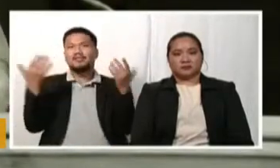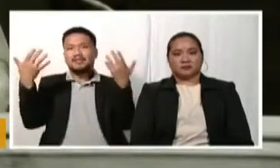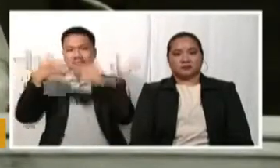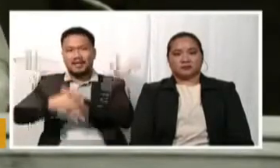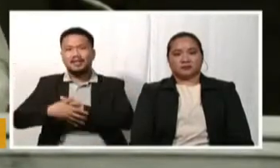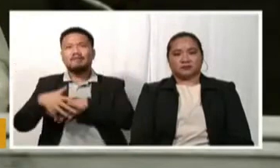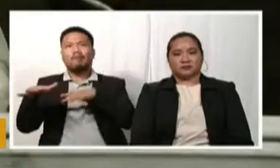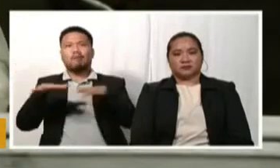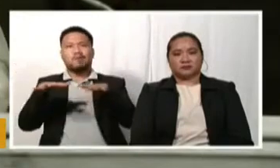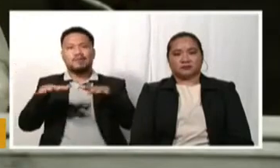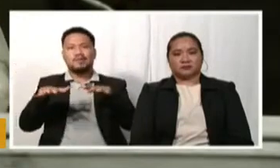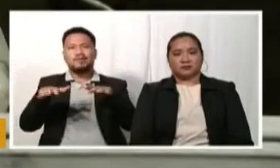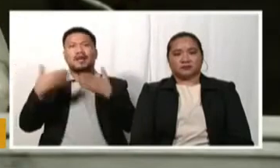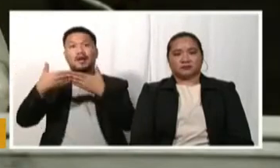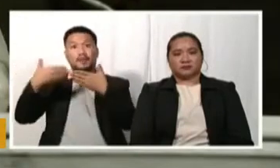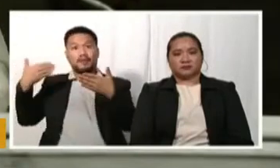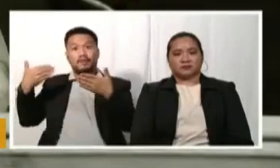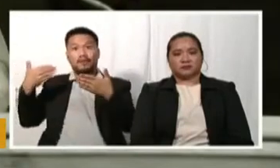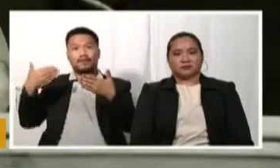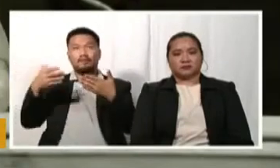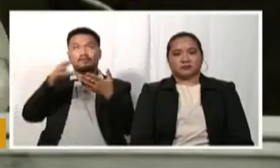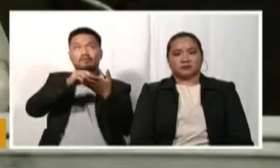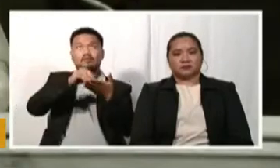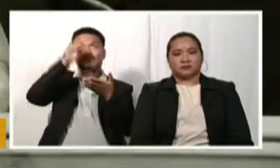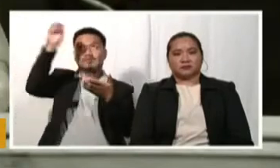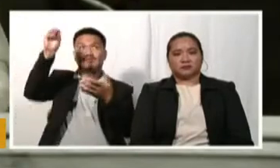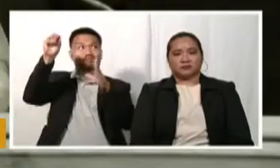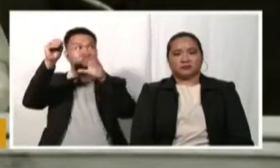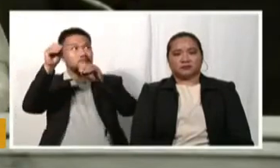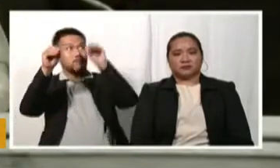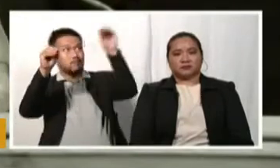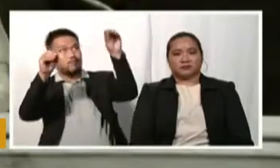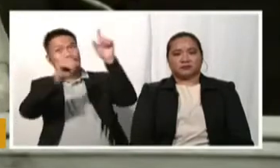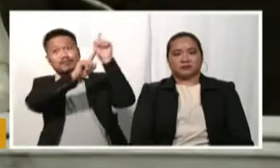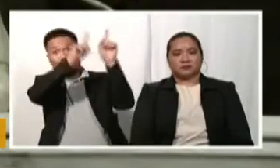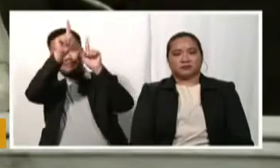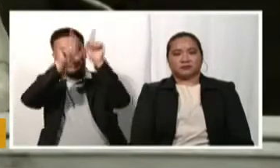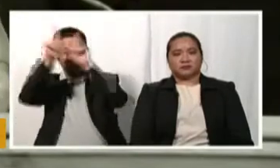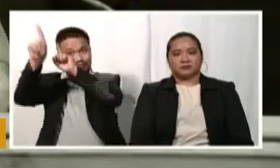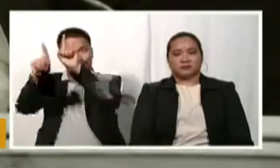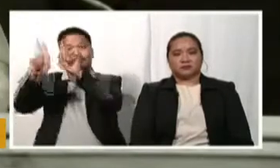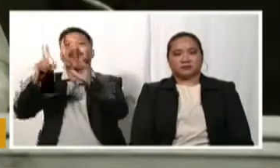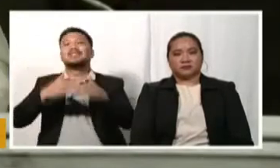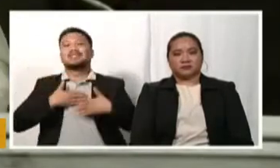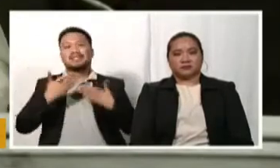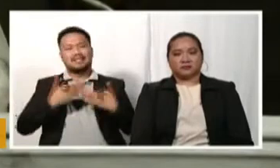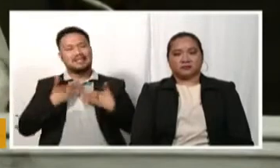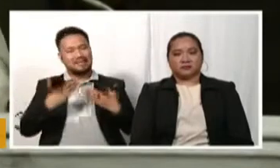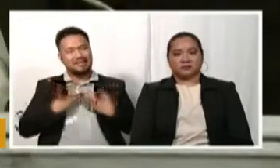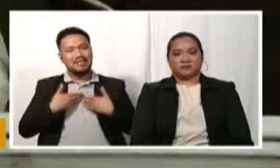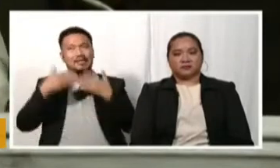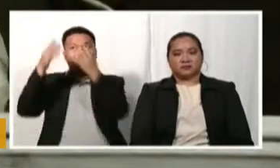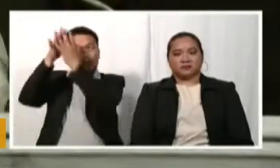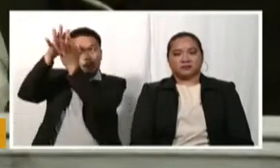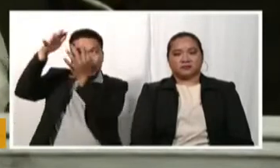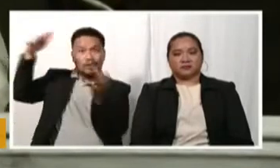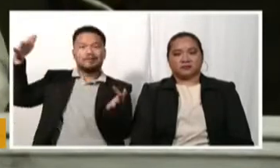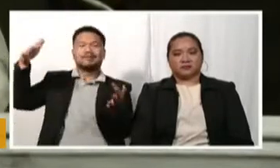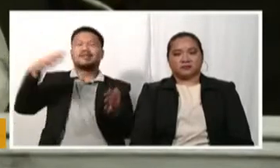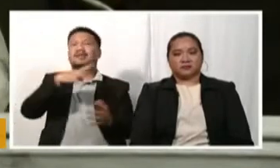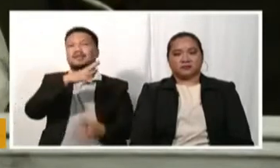before whom the stars at their posts shine and rejoice. When he calls